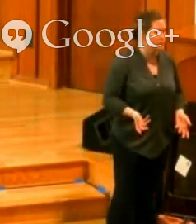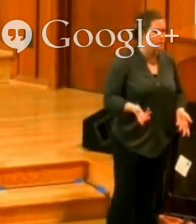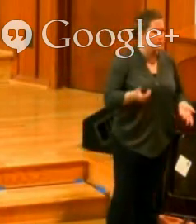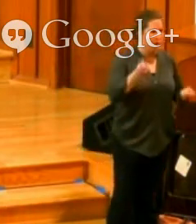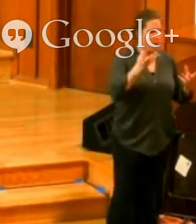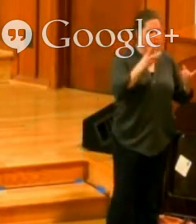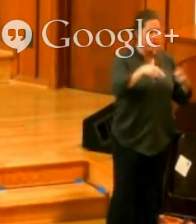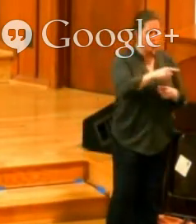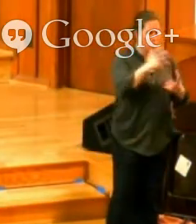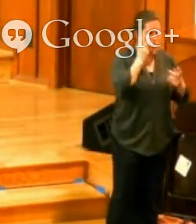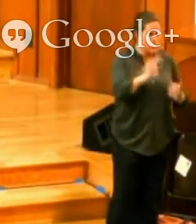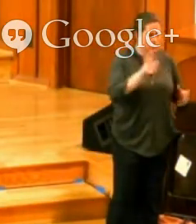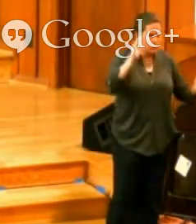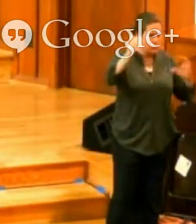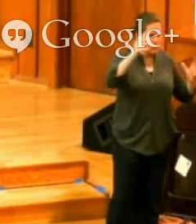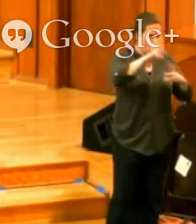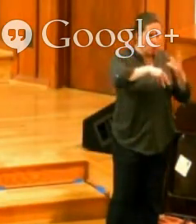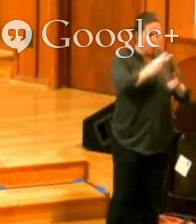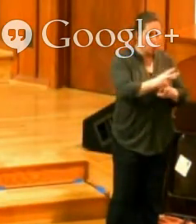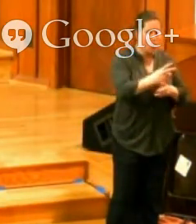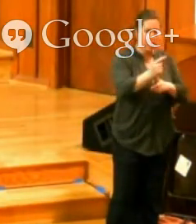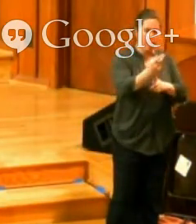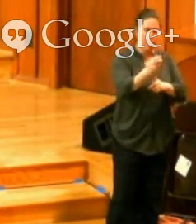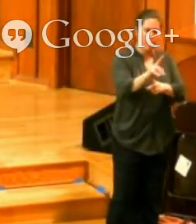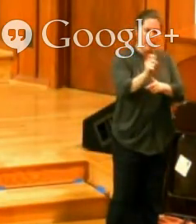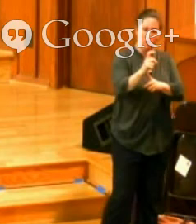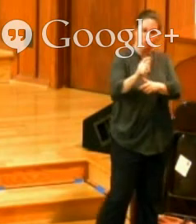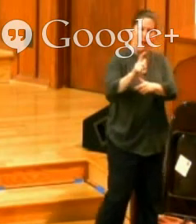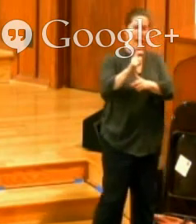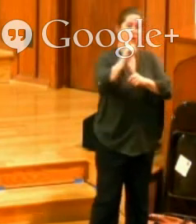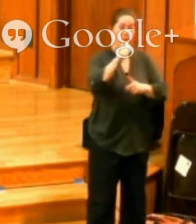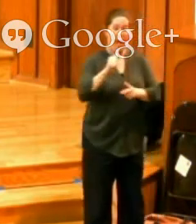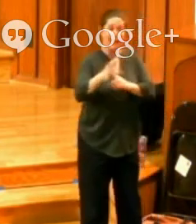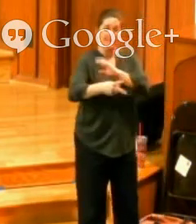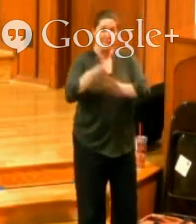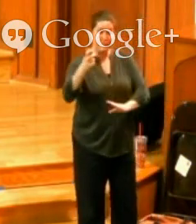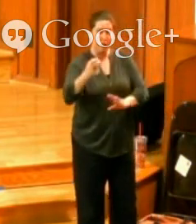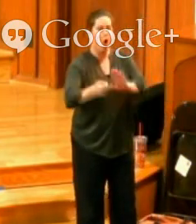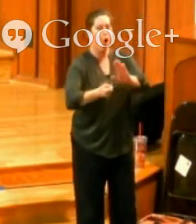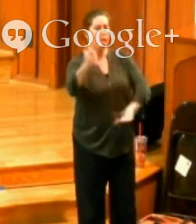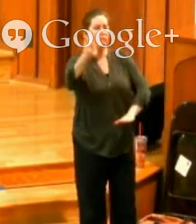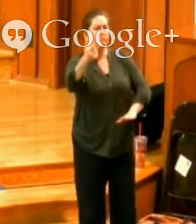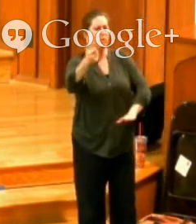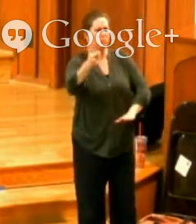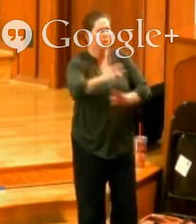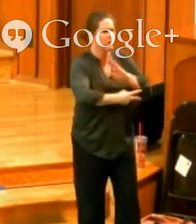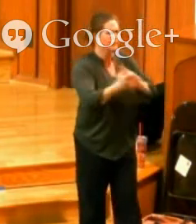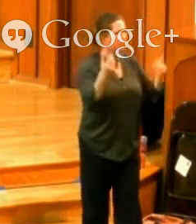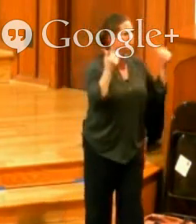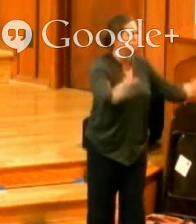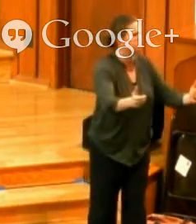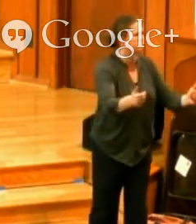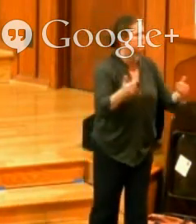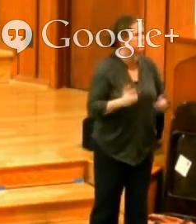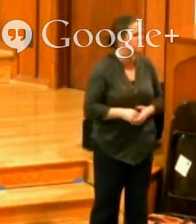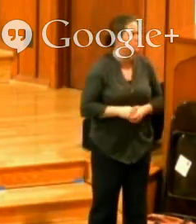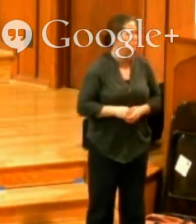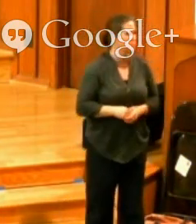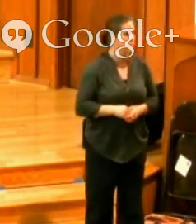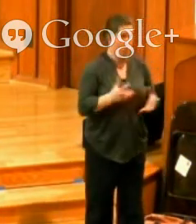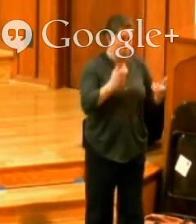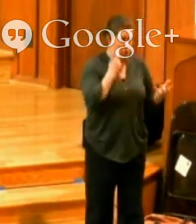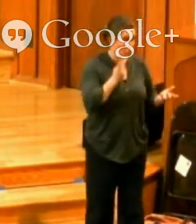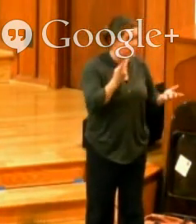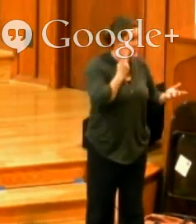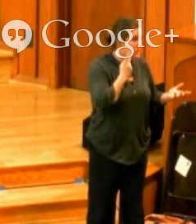has thou shalt not steal removed and, hey, stealing's okay? Would you like to see that world? Would you like to see a world that stealing is okay?